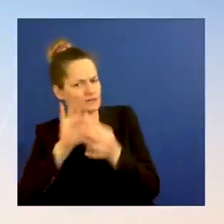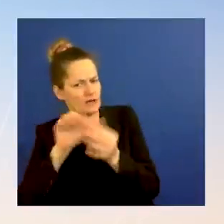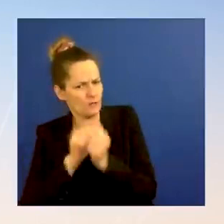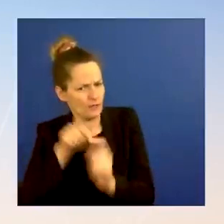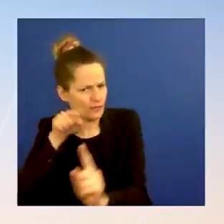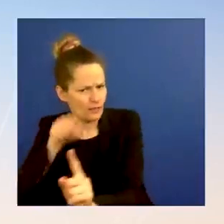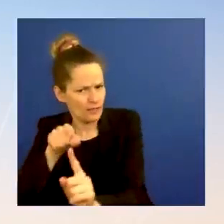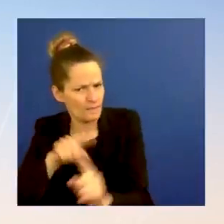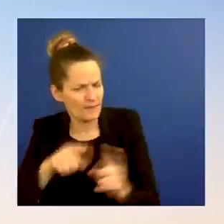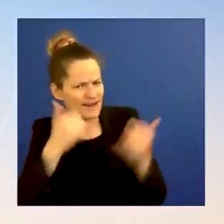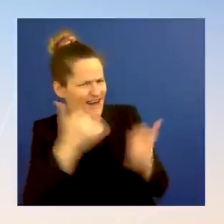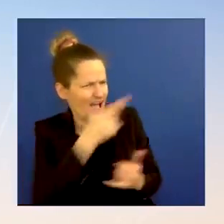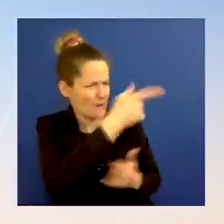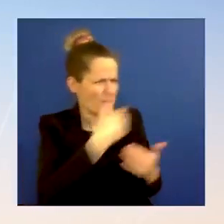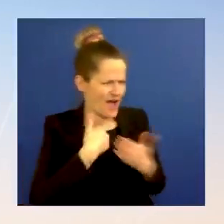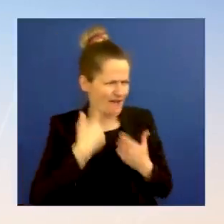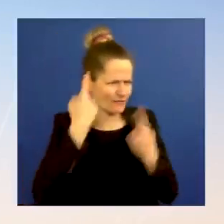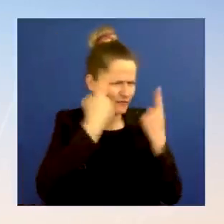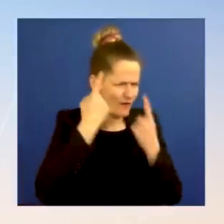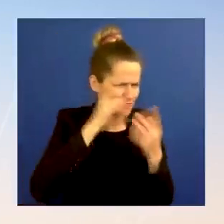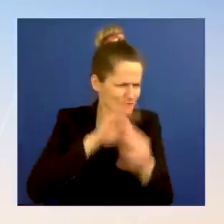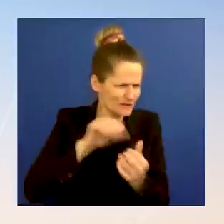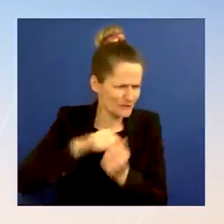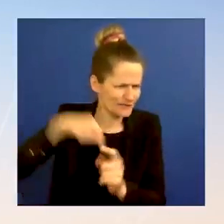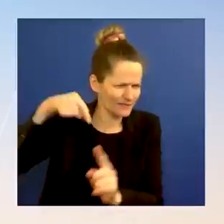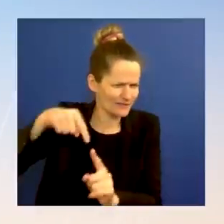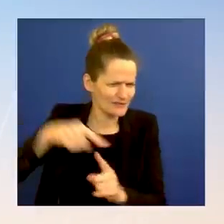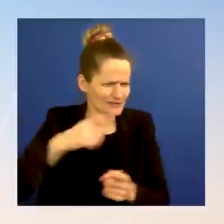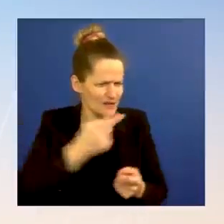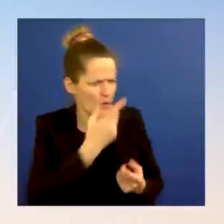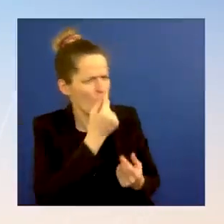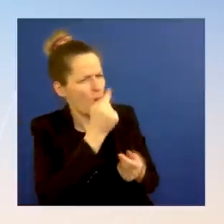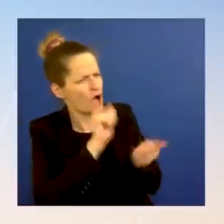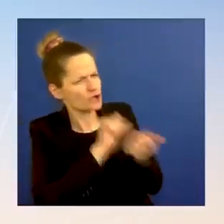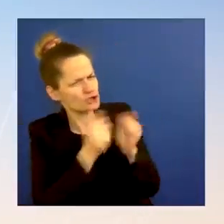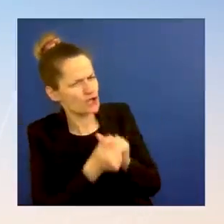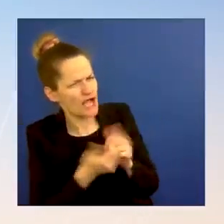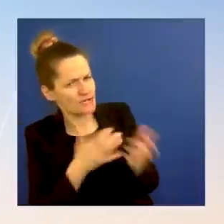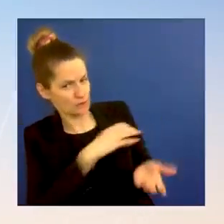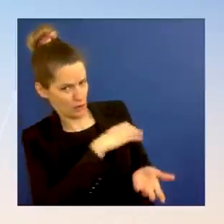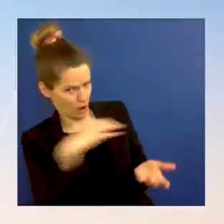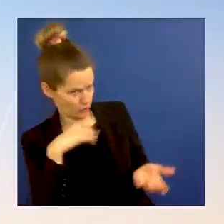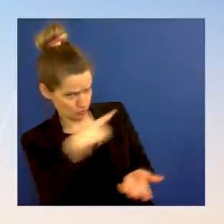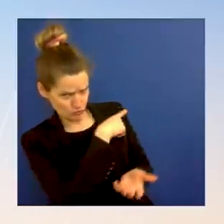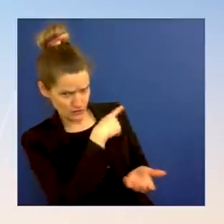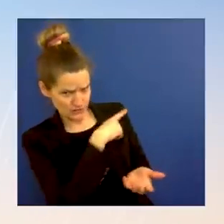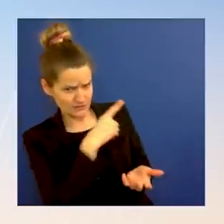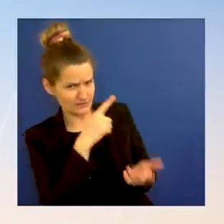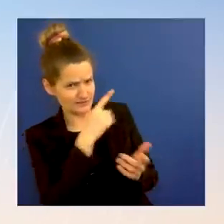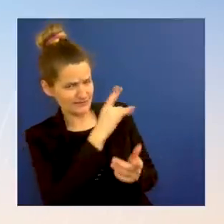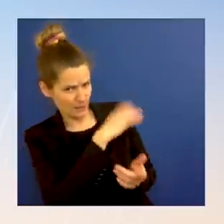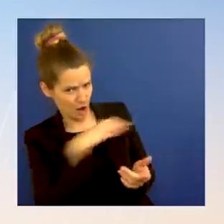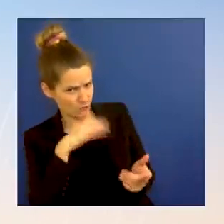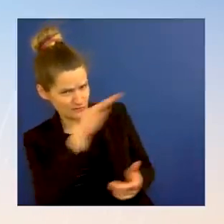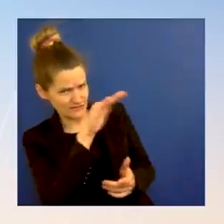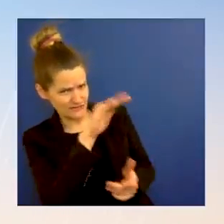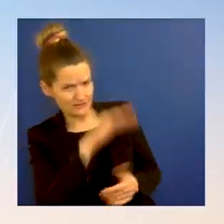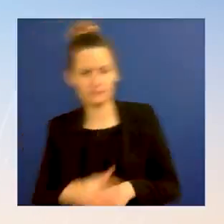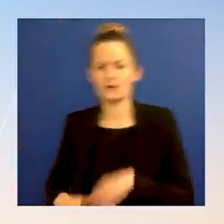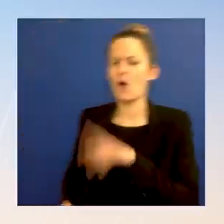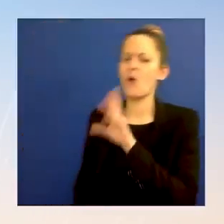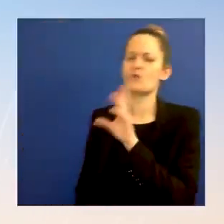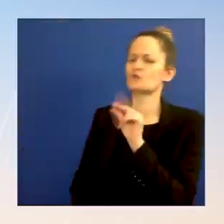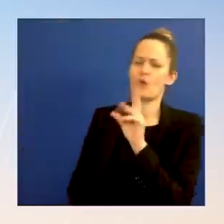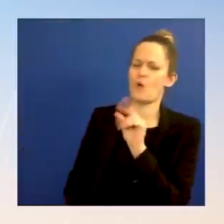coming from both sides of the aisle on Capitol Hill that's getting really, really loud? I wouldn't say our position has changed in any way since yesterday. There isn't a